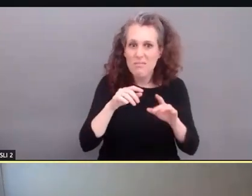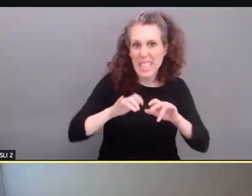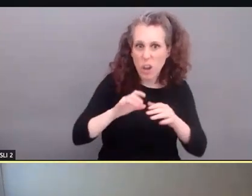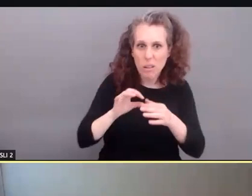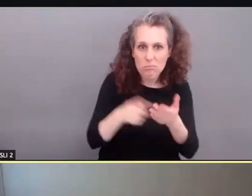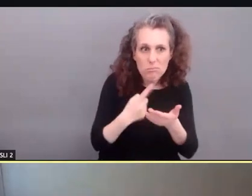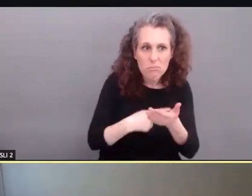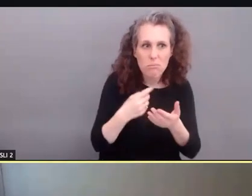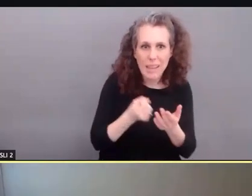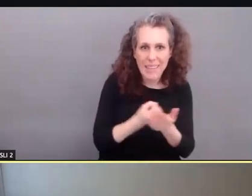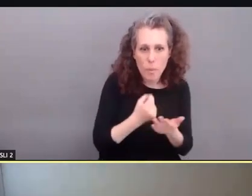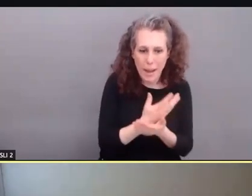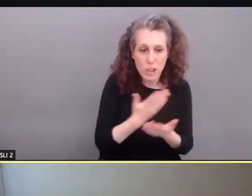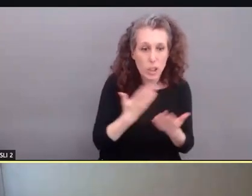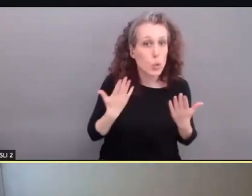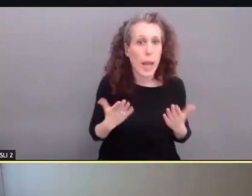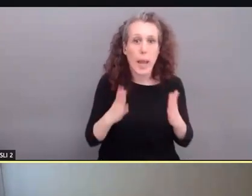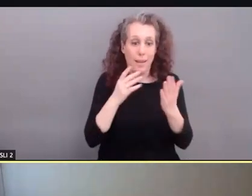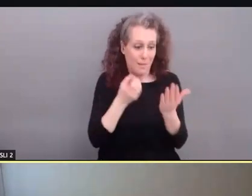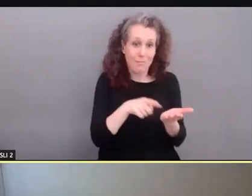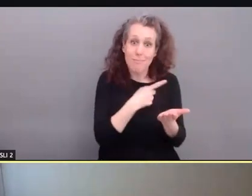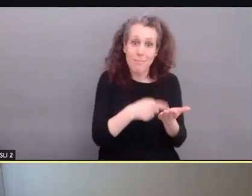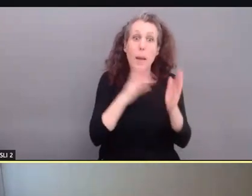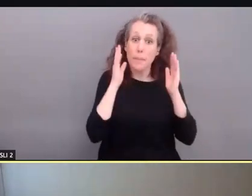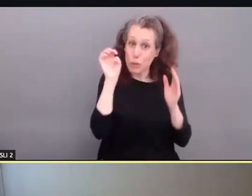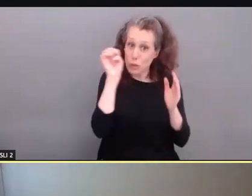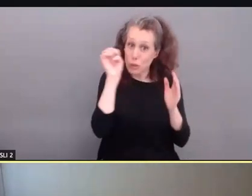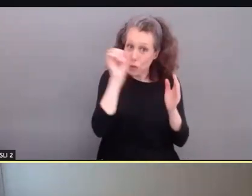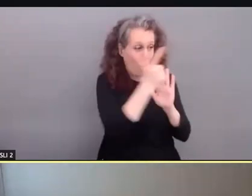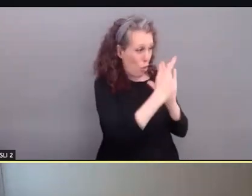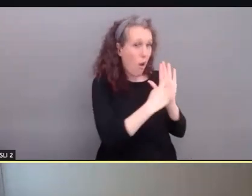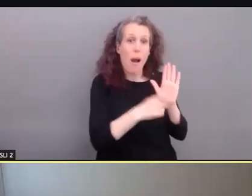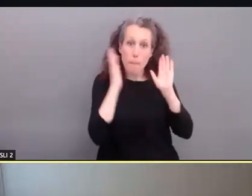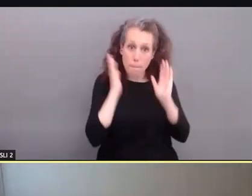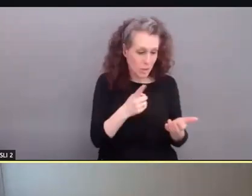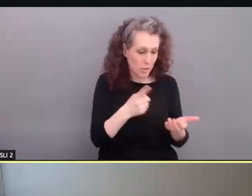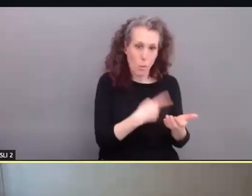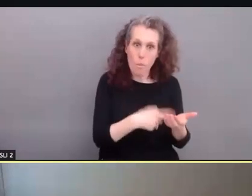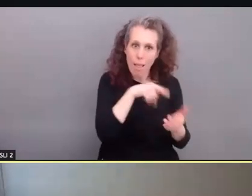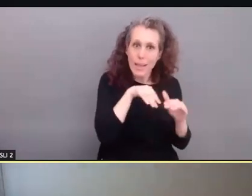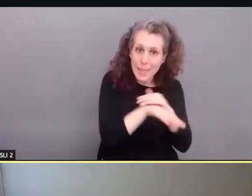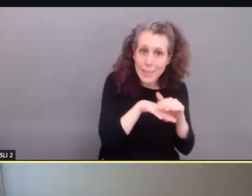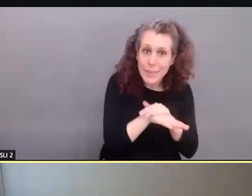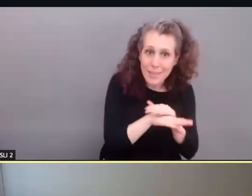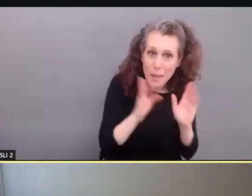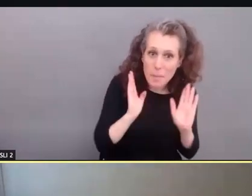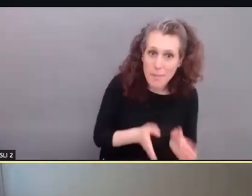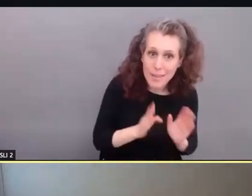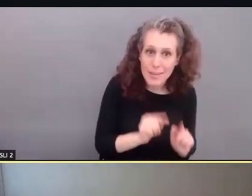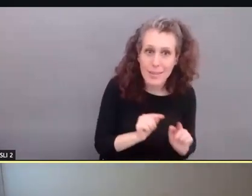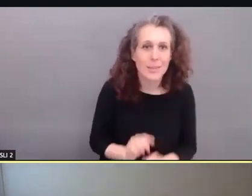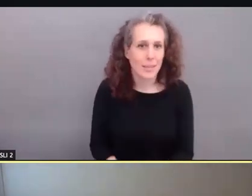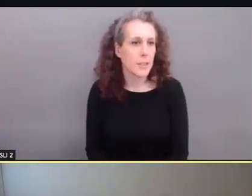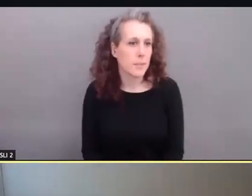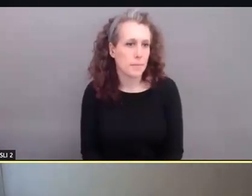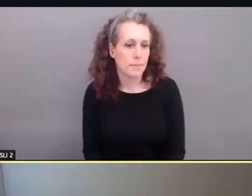which today has to be accessible also by European law, by European standards, coordinated with what